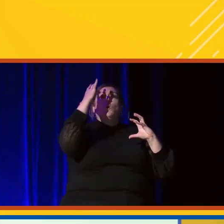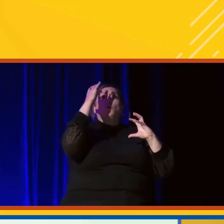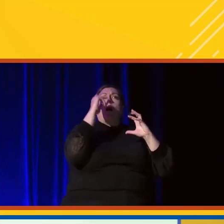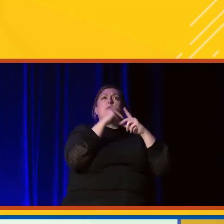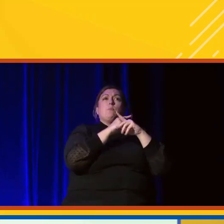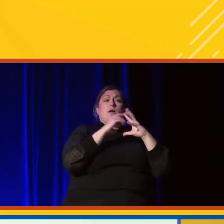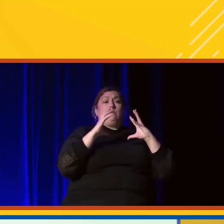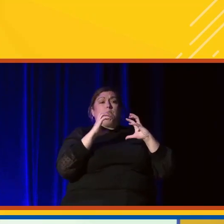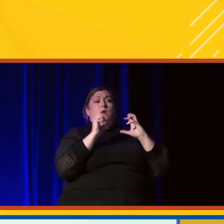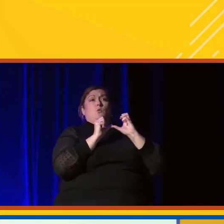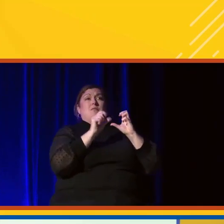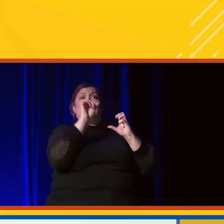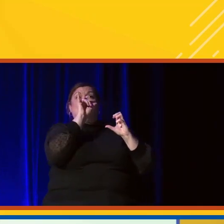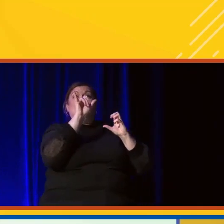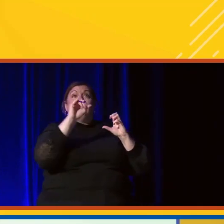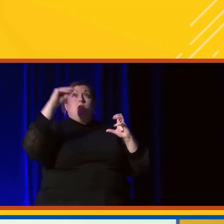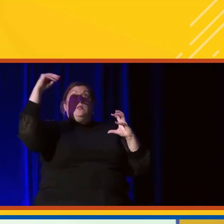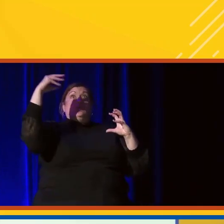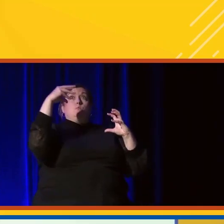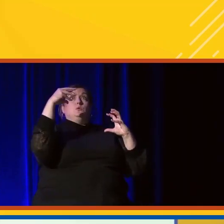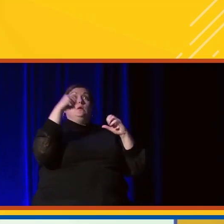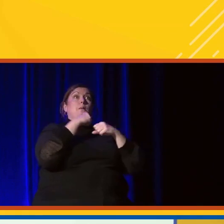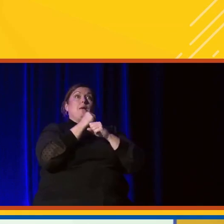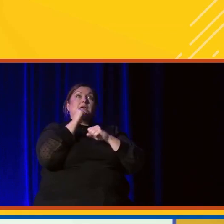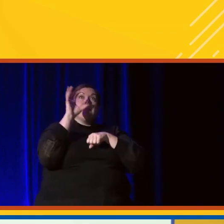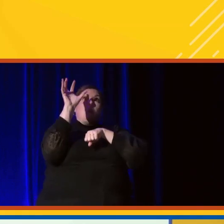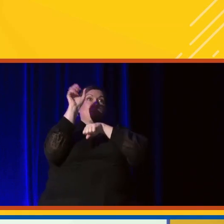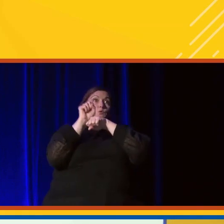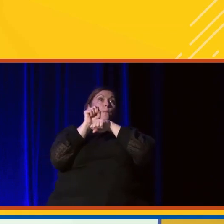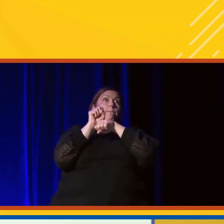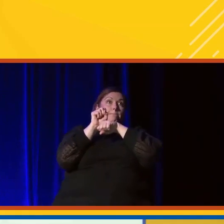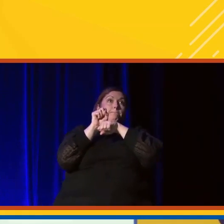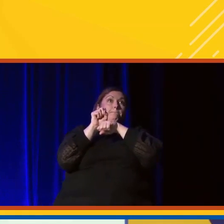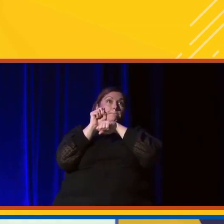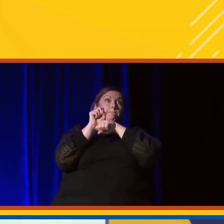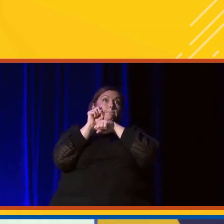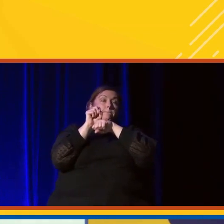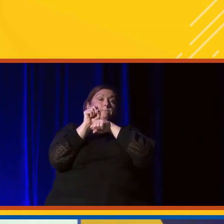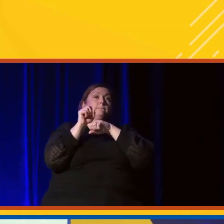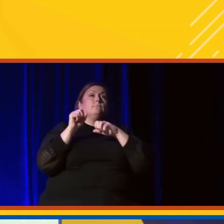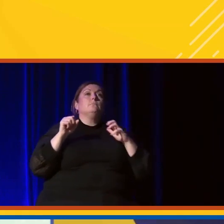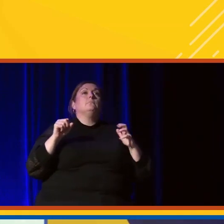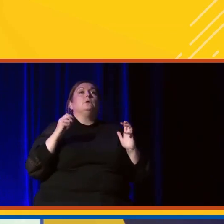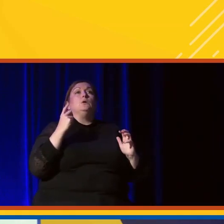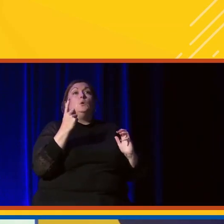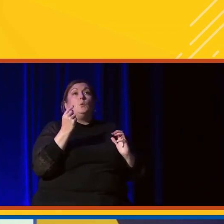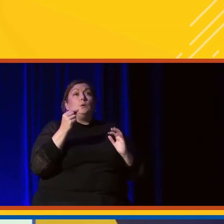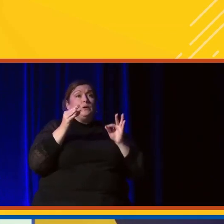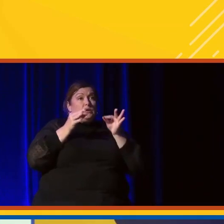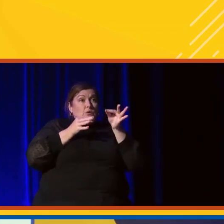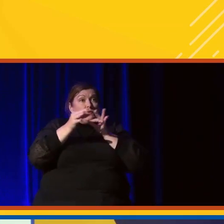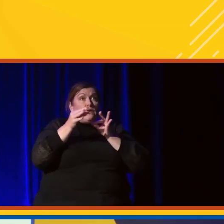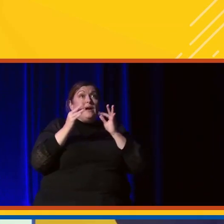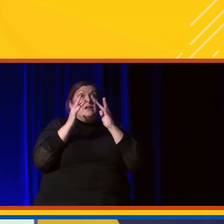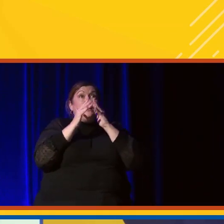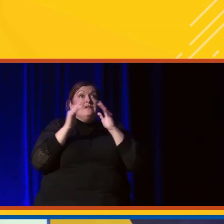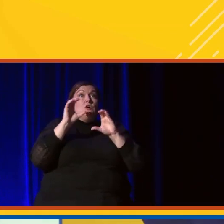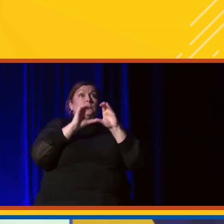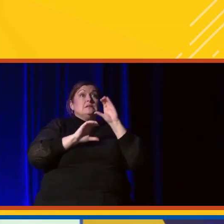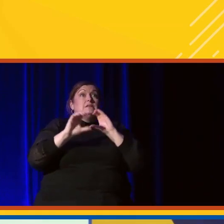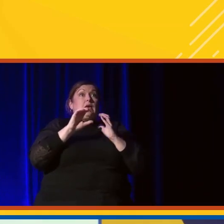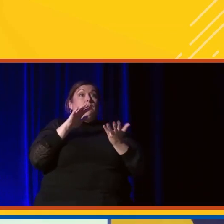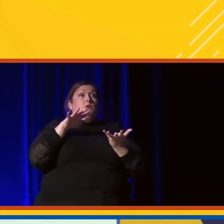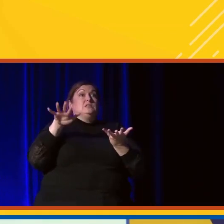a molecule last forever under illumination, make it not absorb. What we do, we define a diverse chemical space